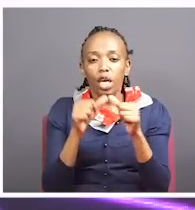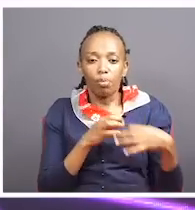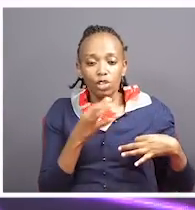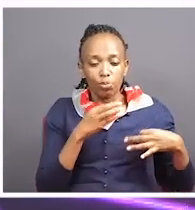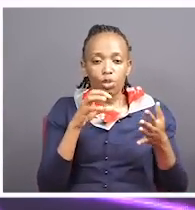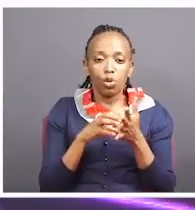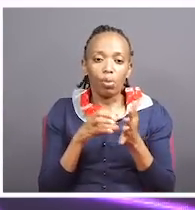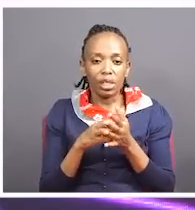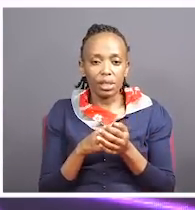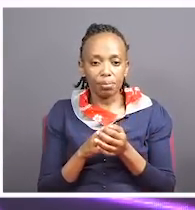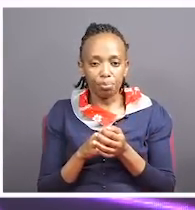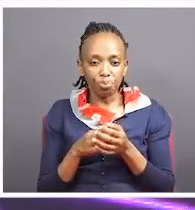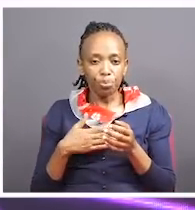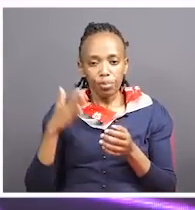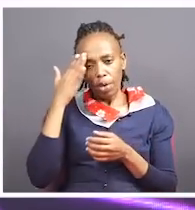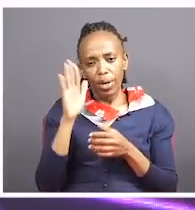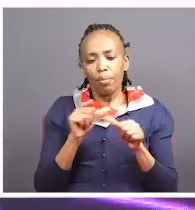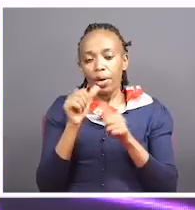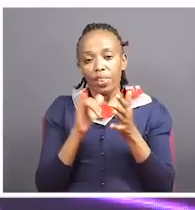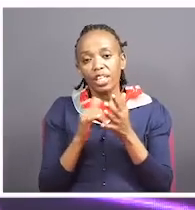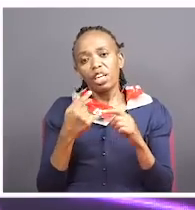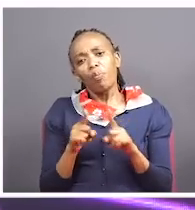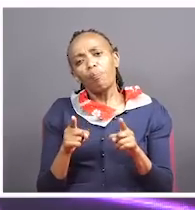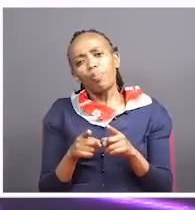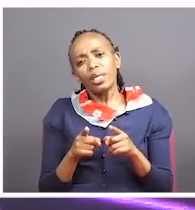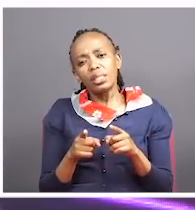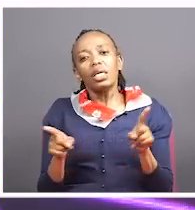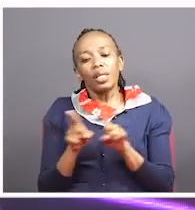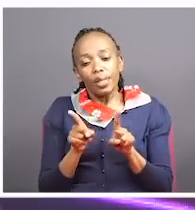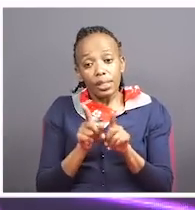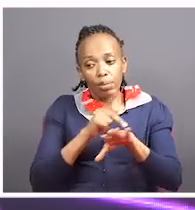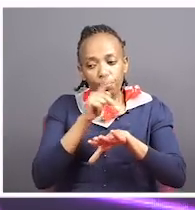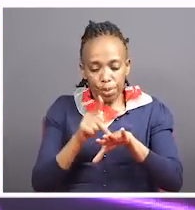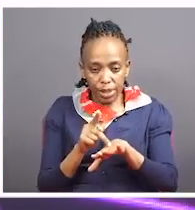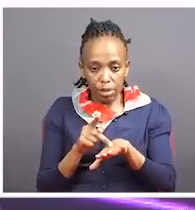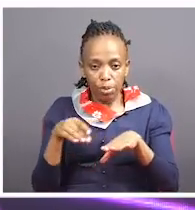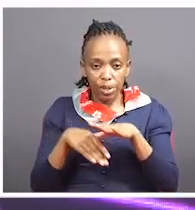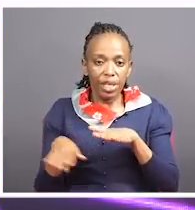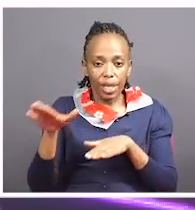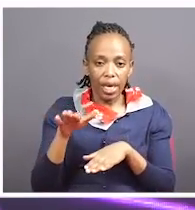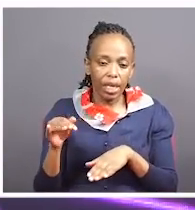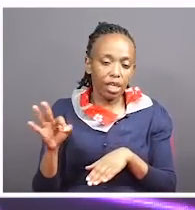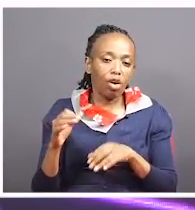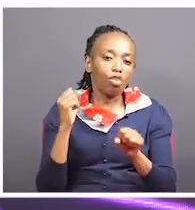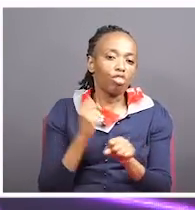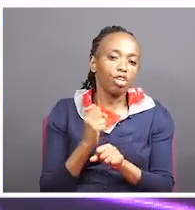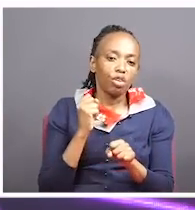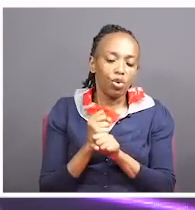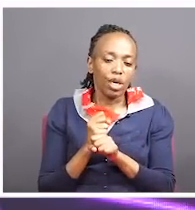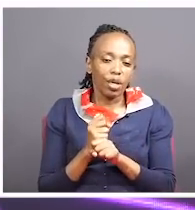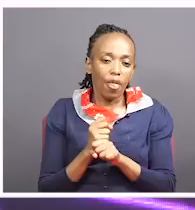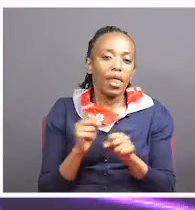about spiritual matters, and I am very aware of that. But bring that same principle in the area of